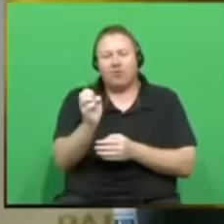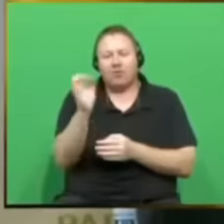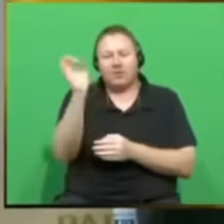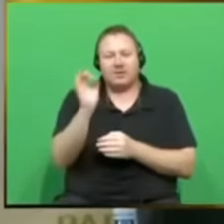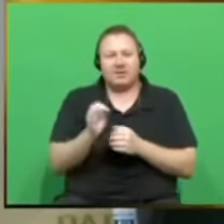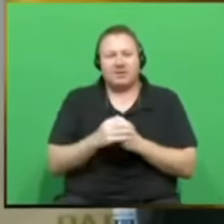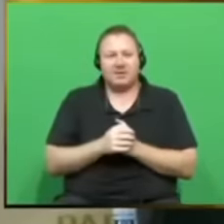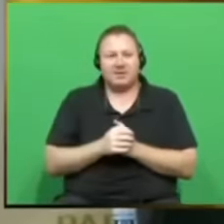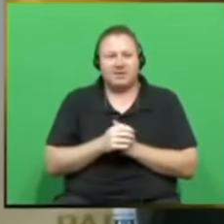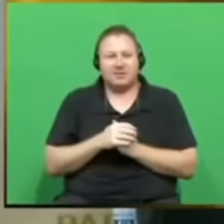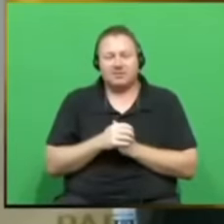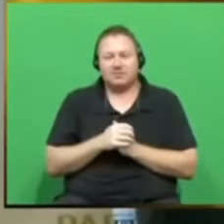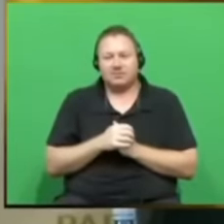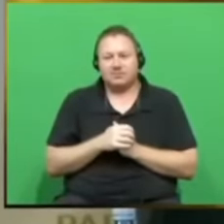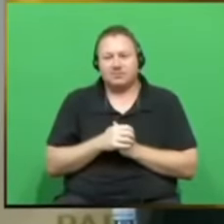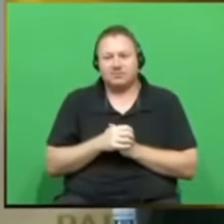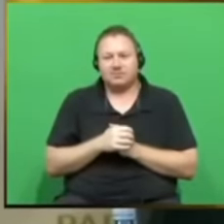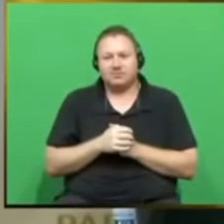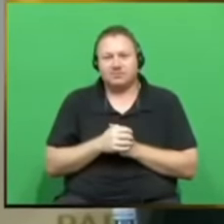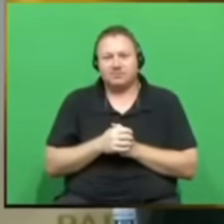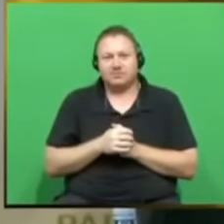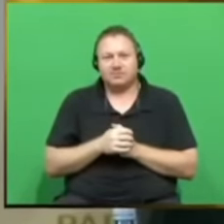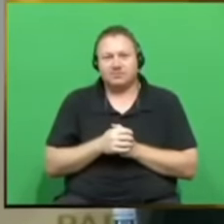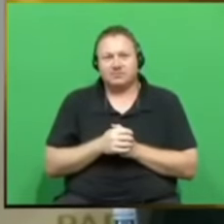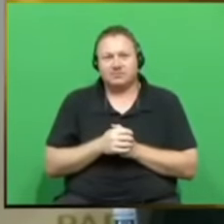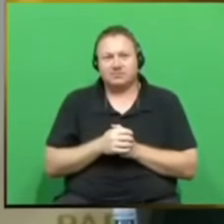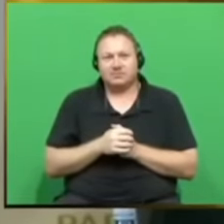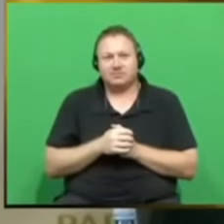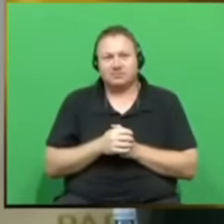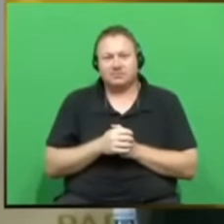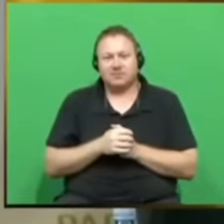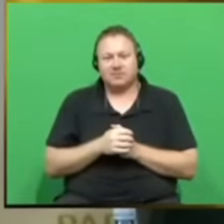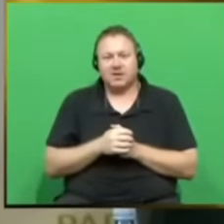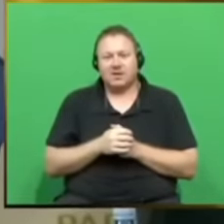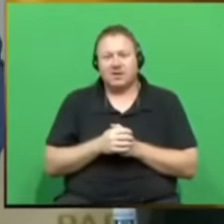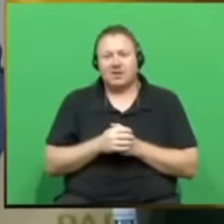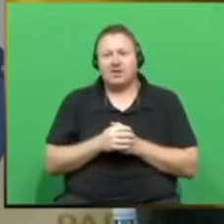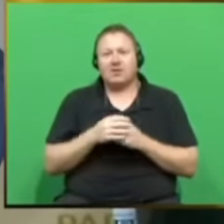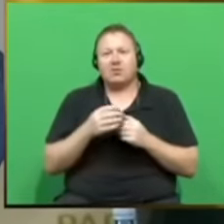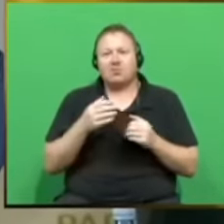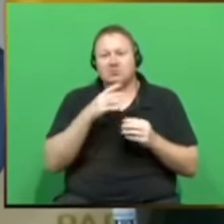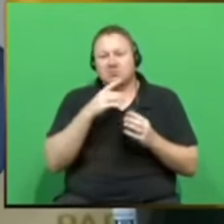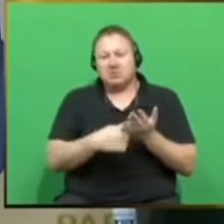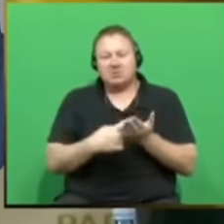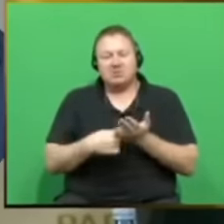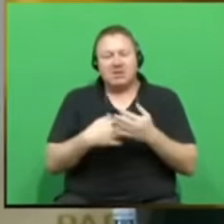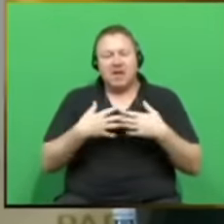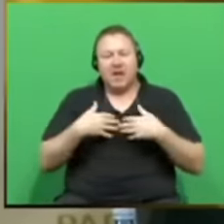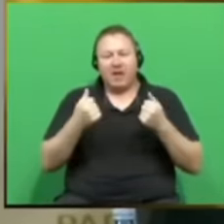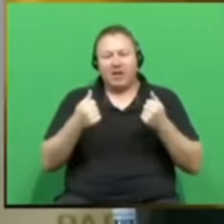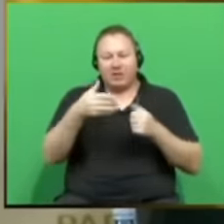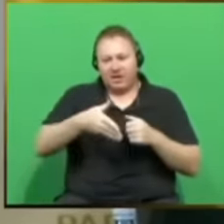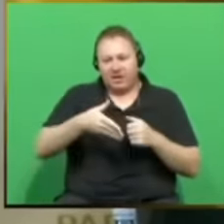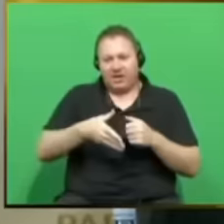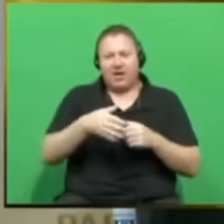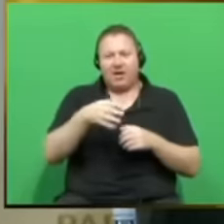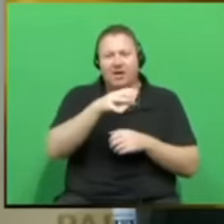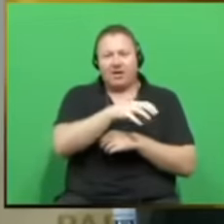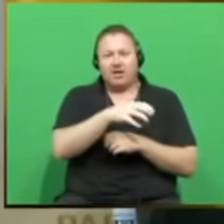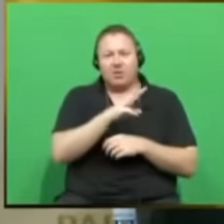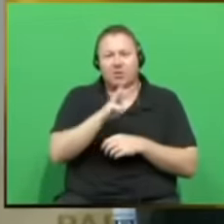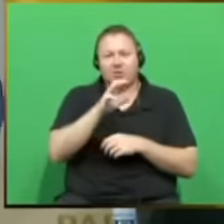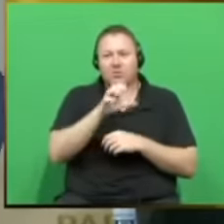measly 40%. But let me tell you about the health sector in this province. On the whole